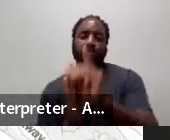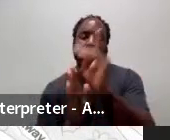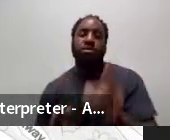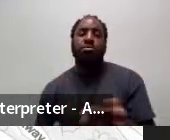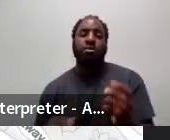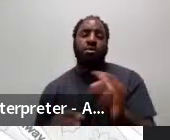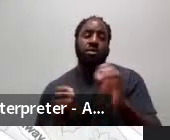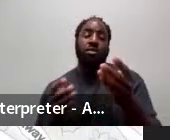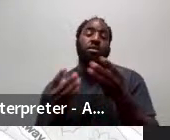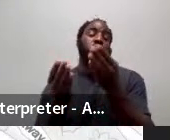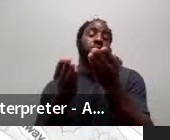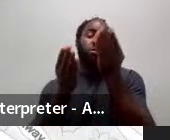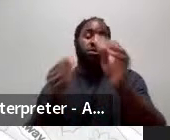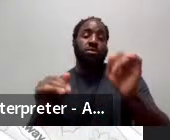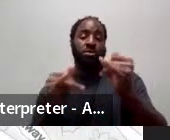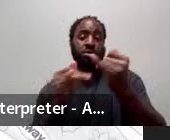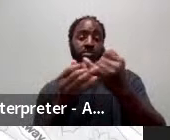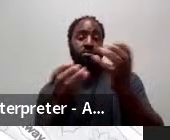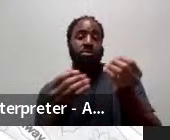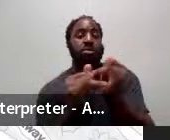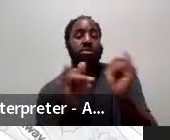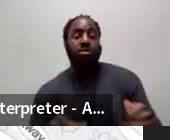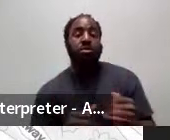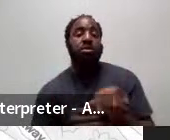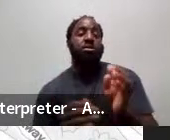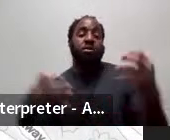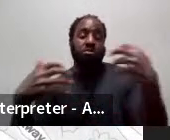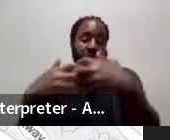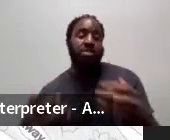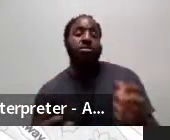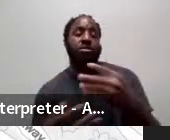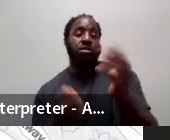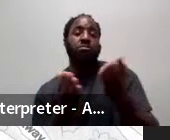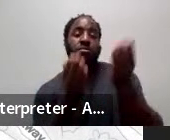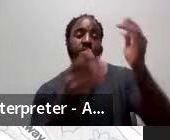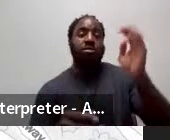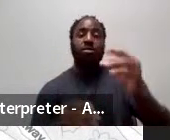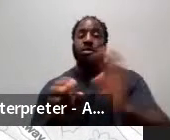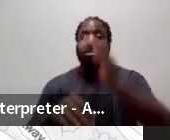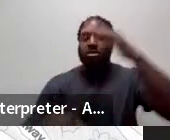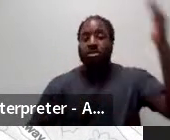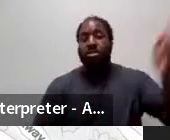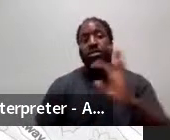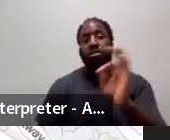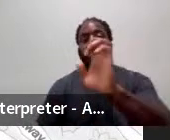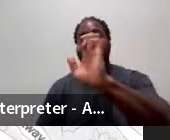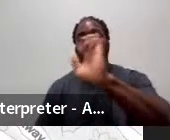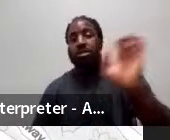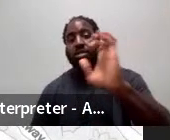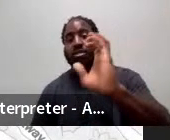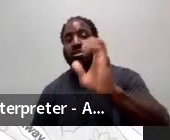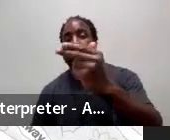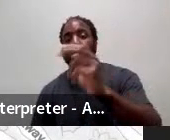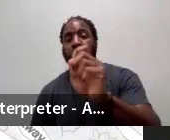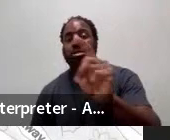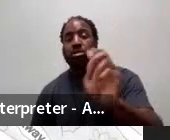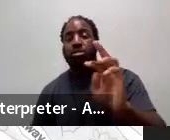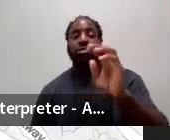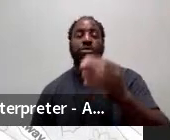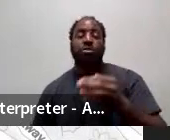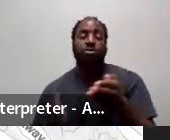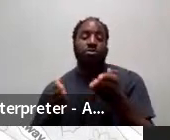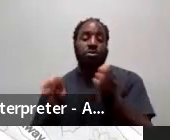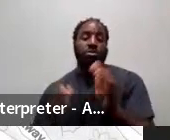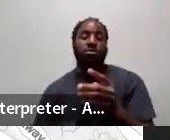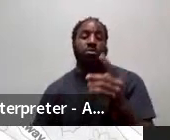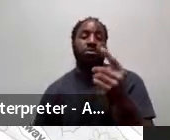proposed zoning matches the proposal for the area on the opposite side of Eastchester Road, as we just discussed on 2 slides ago.